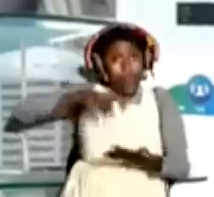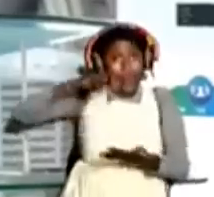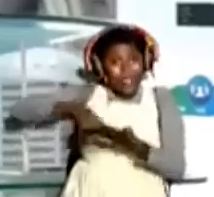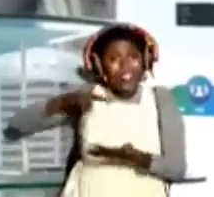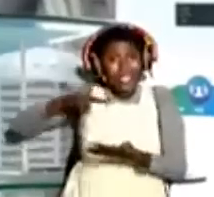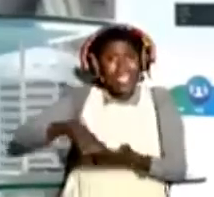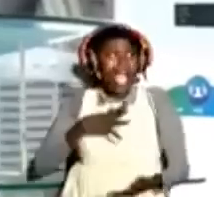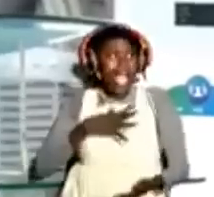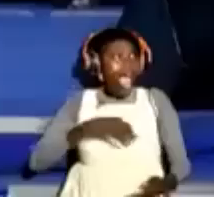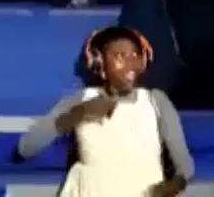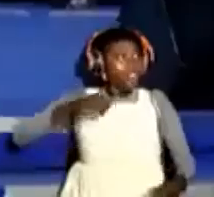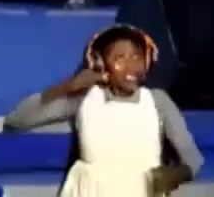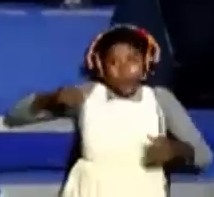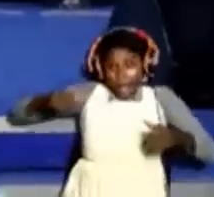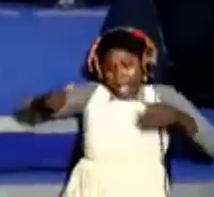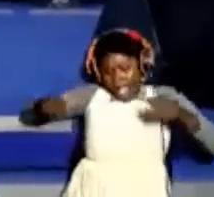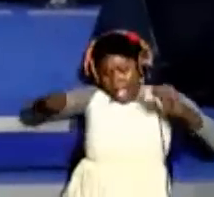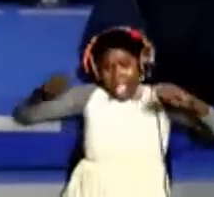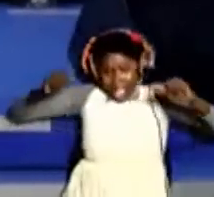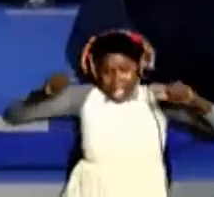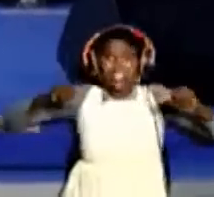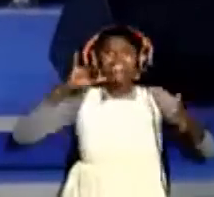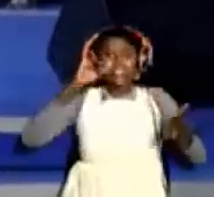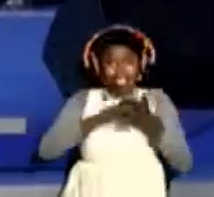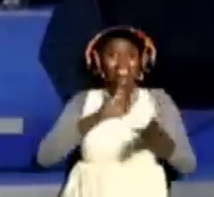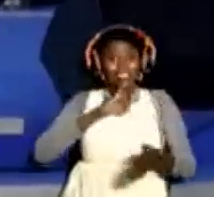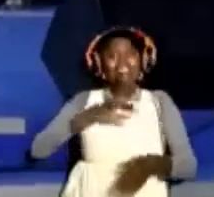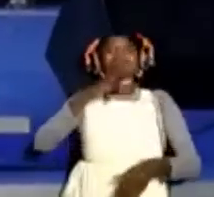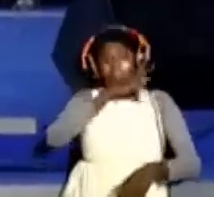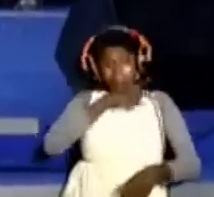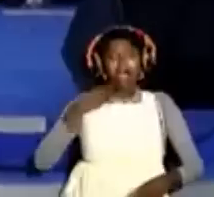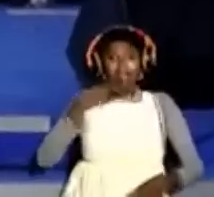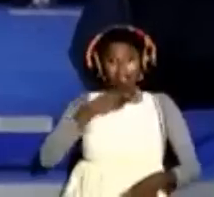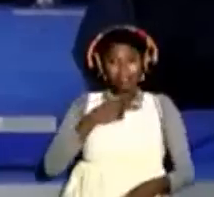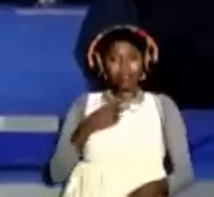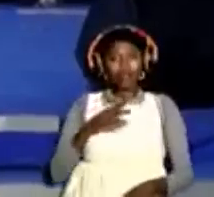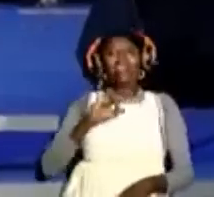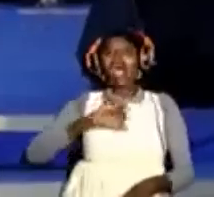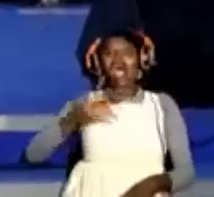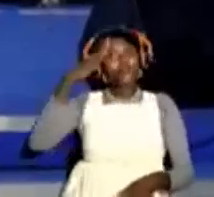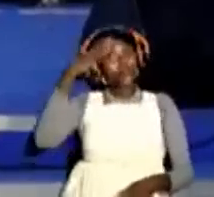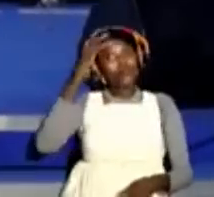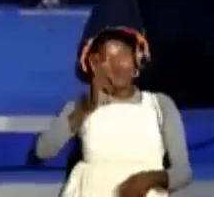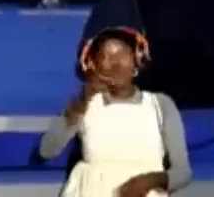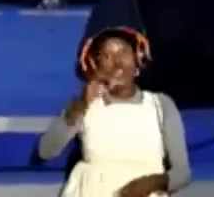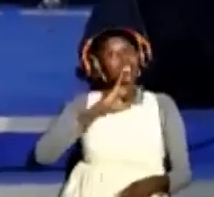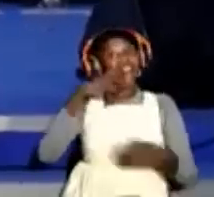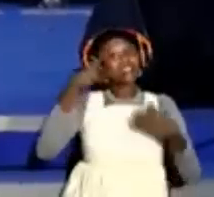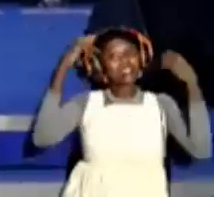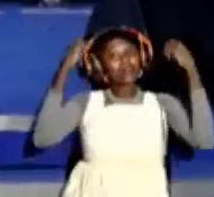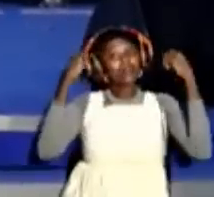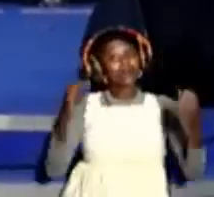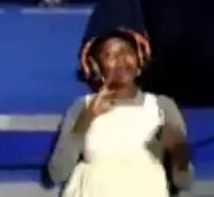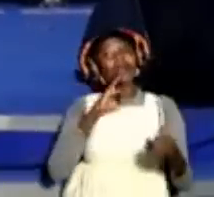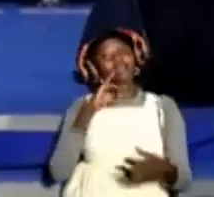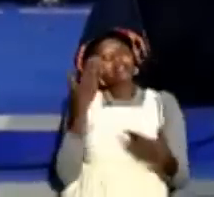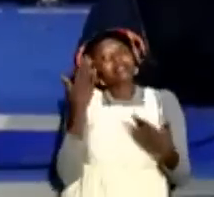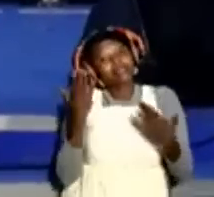He's also doing like this. And you say, yes, that's a powerful message. I wonder where is the power of it.